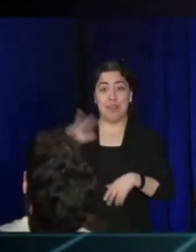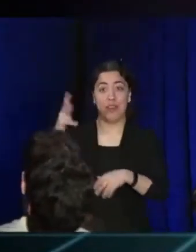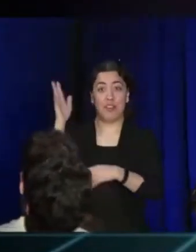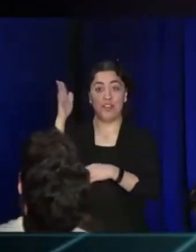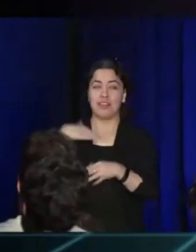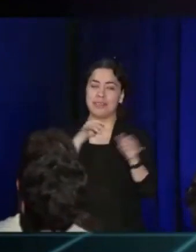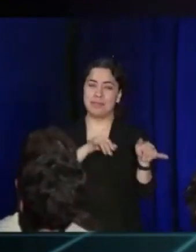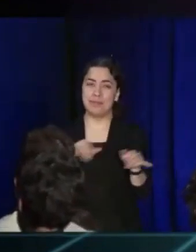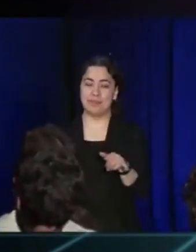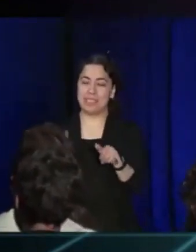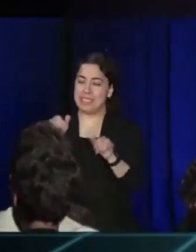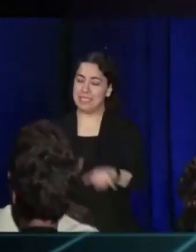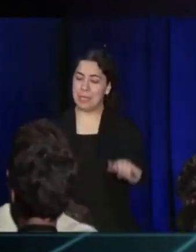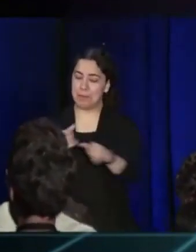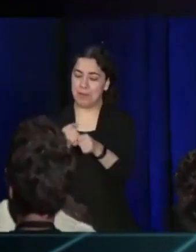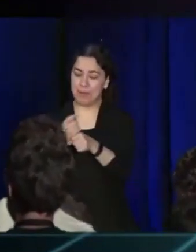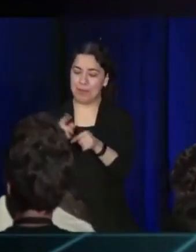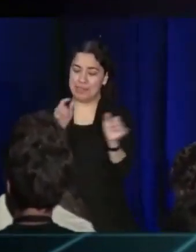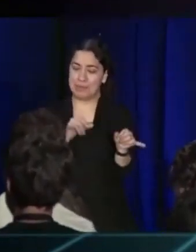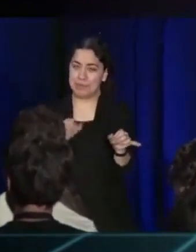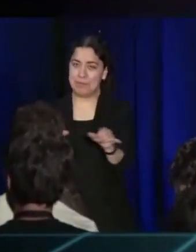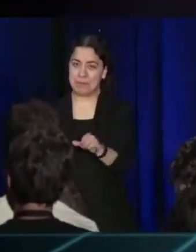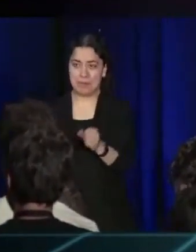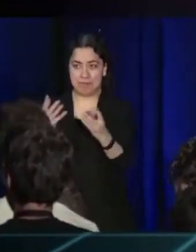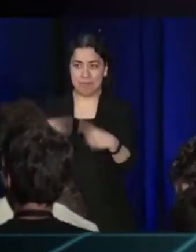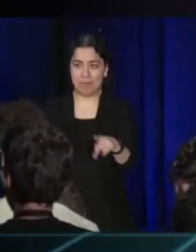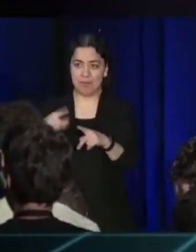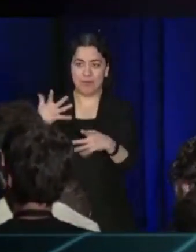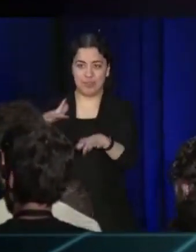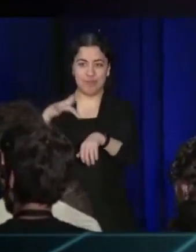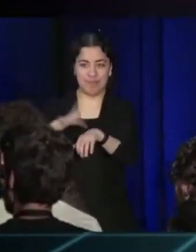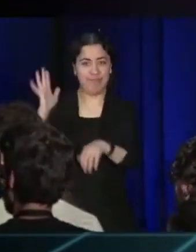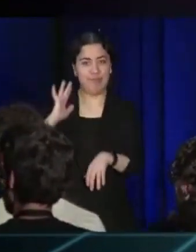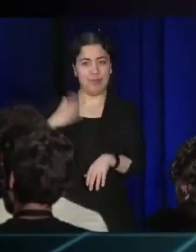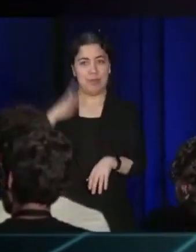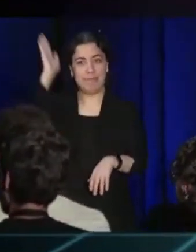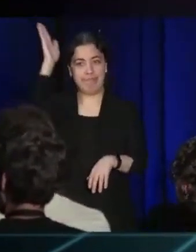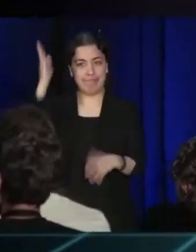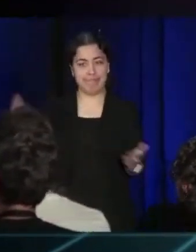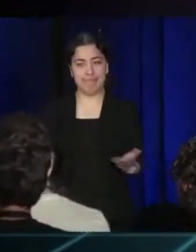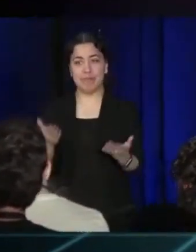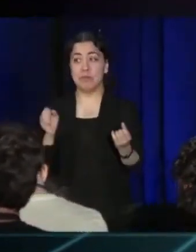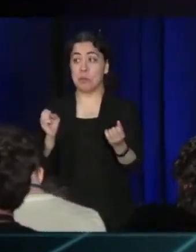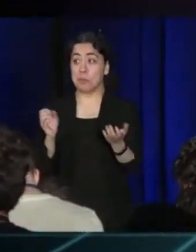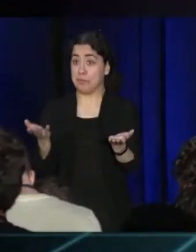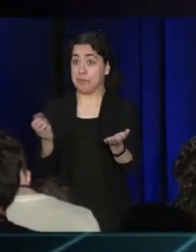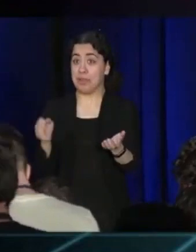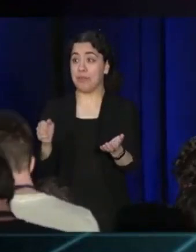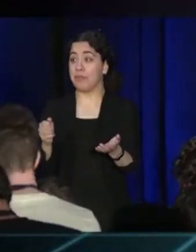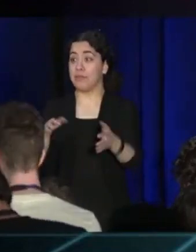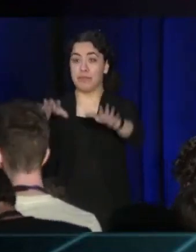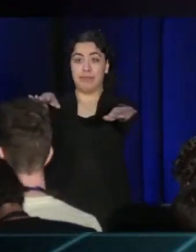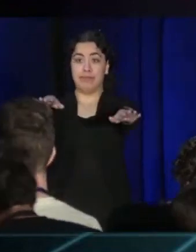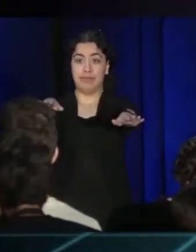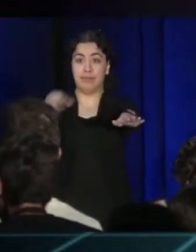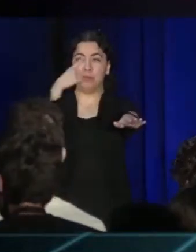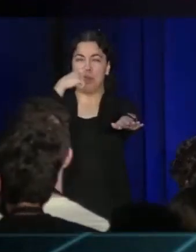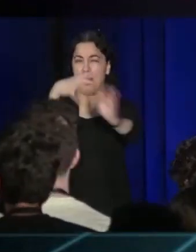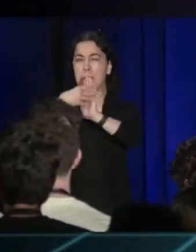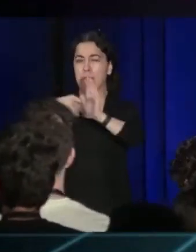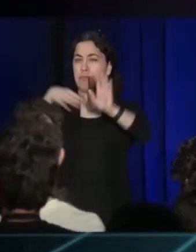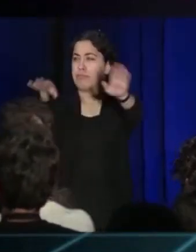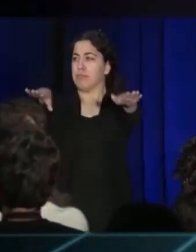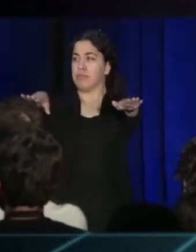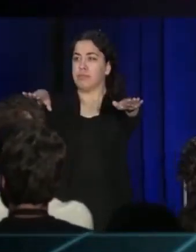We've done it the same way every year. Lots of you have been here before. So, yeah, put your arms out in front of you like this. Squat